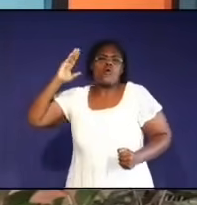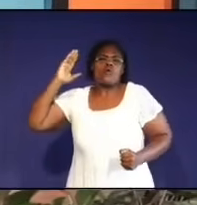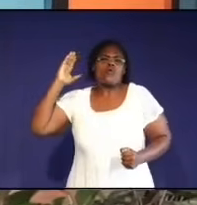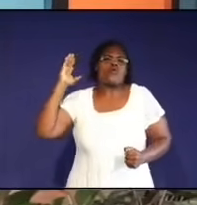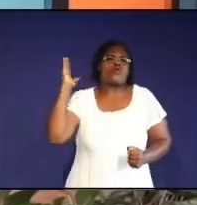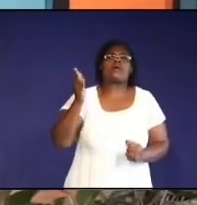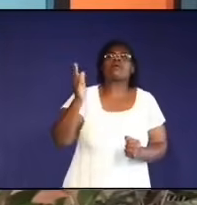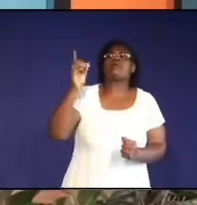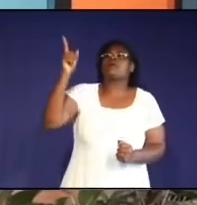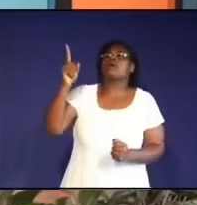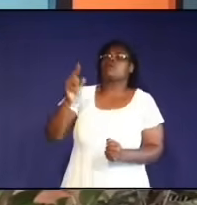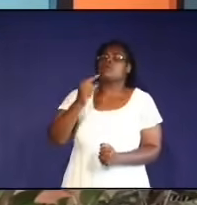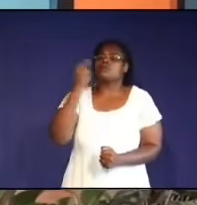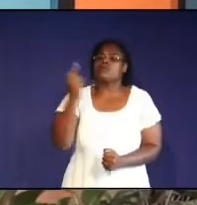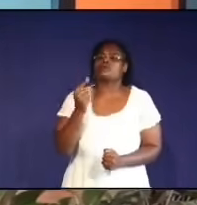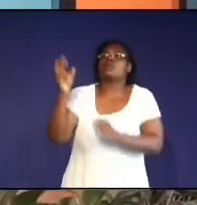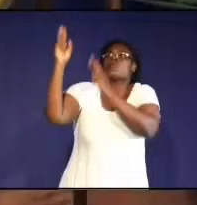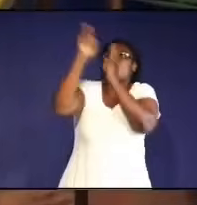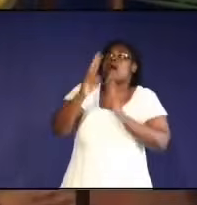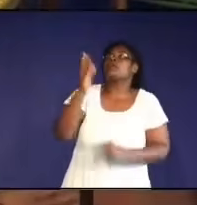one who fears God.